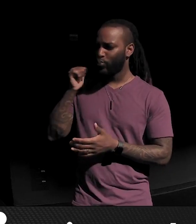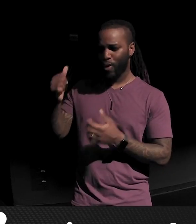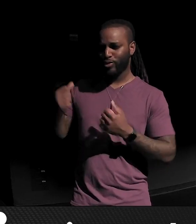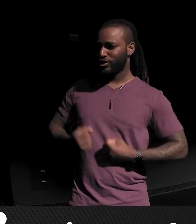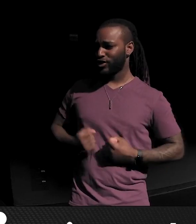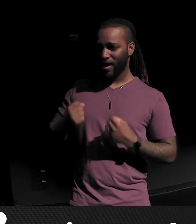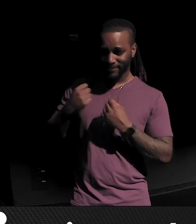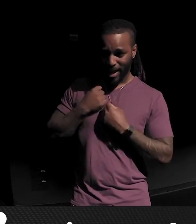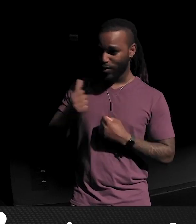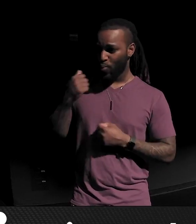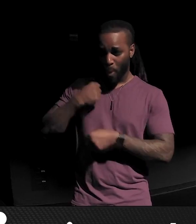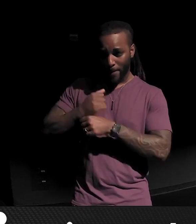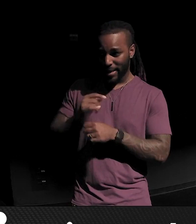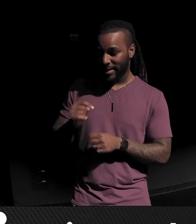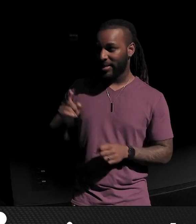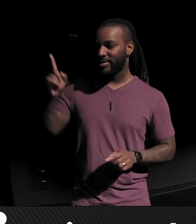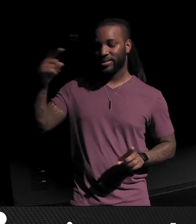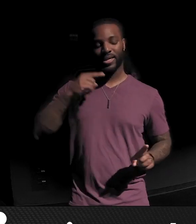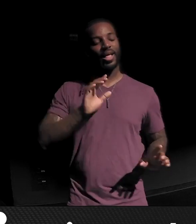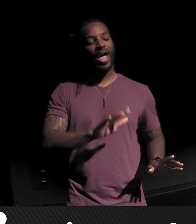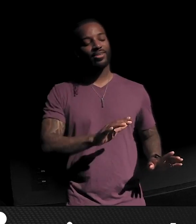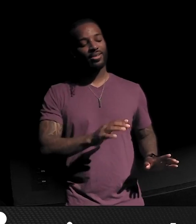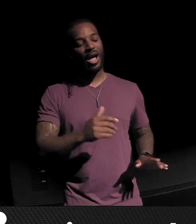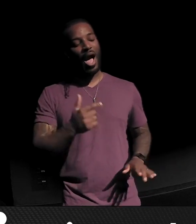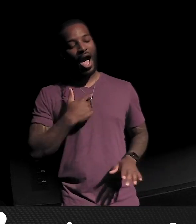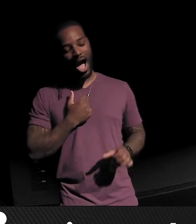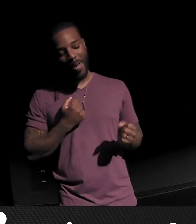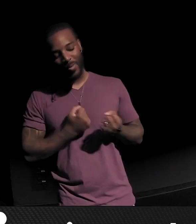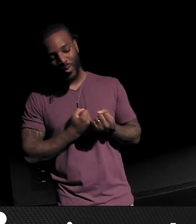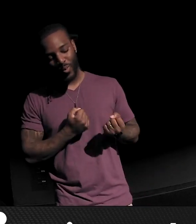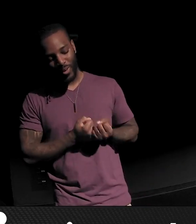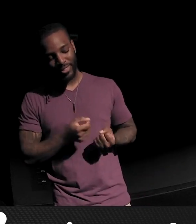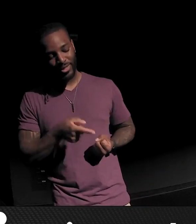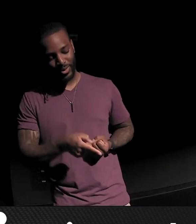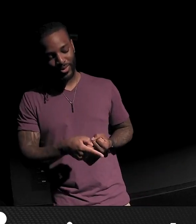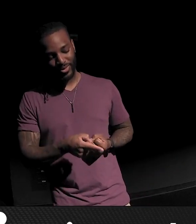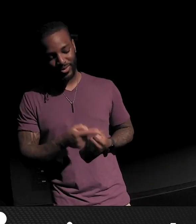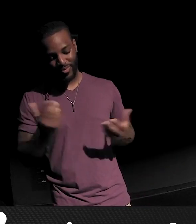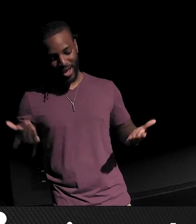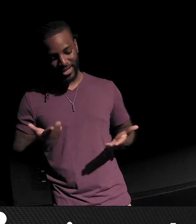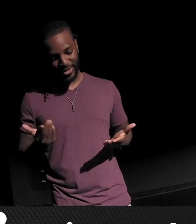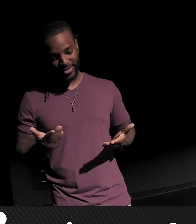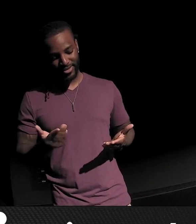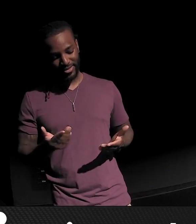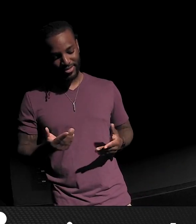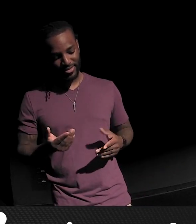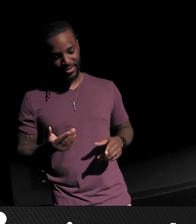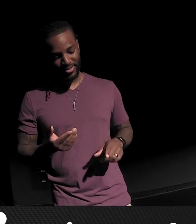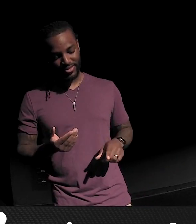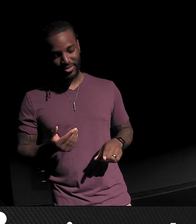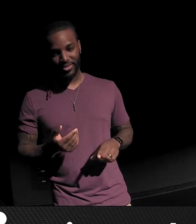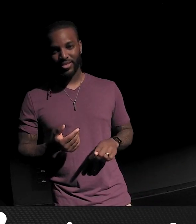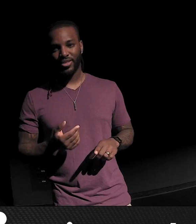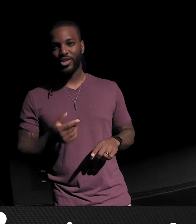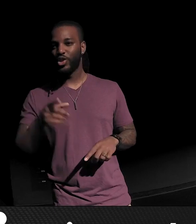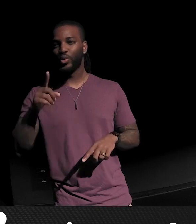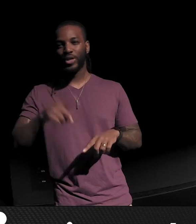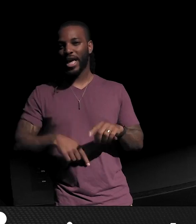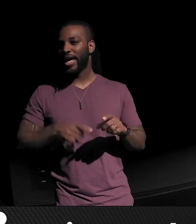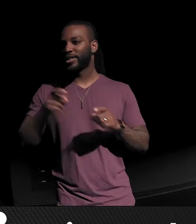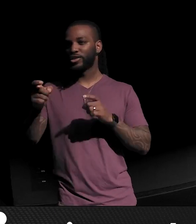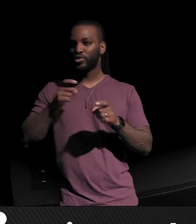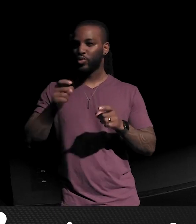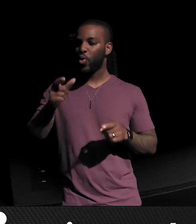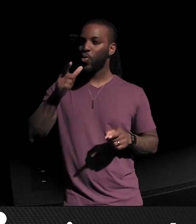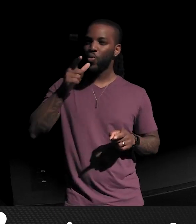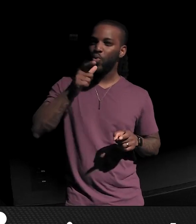good shepherd says, hey, I'm with you in the valley. You can't control who or what